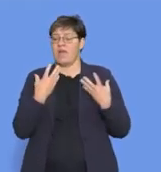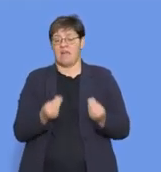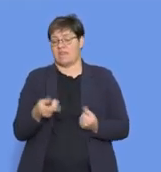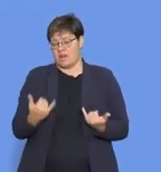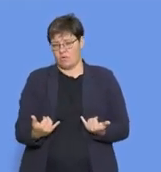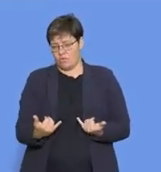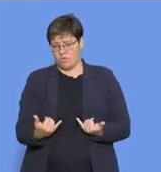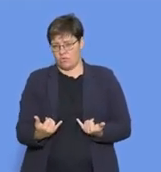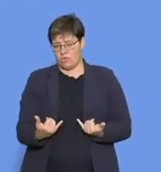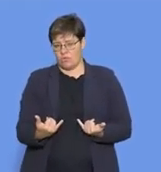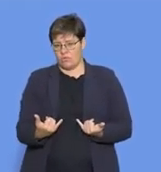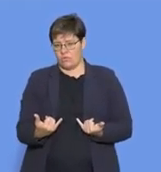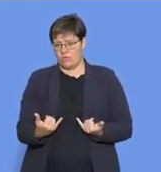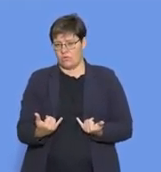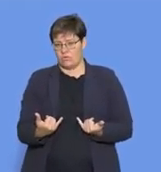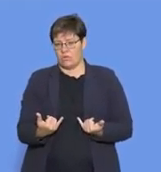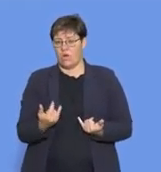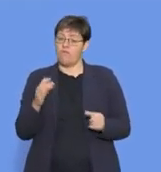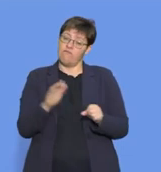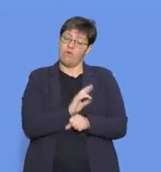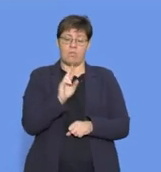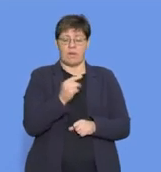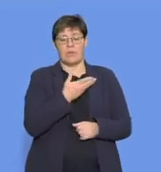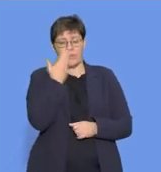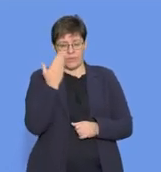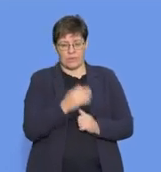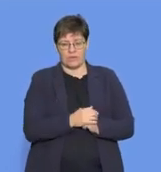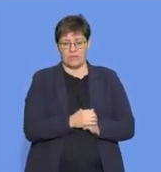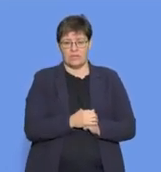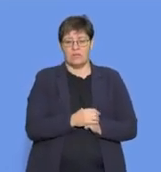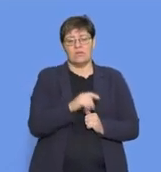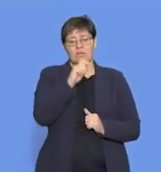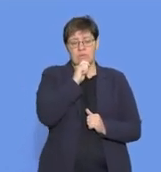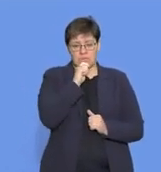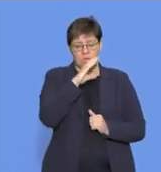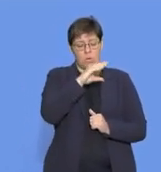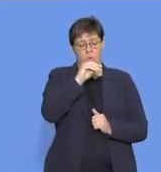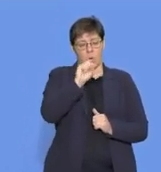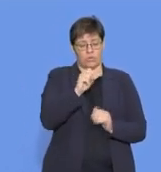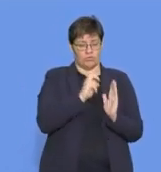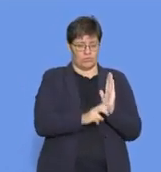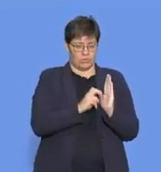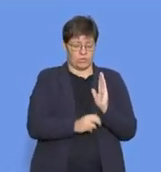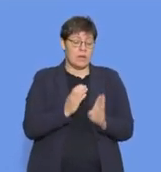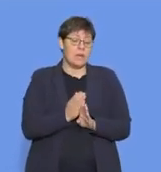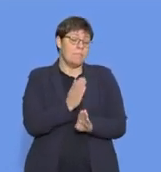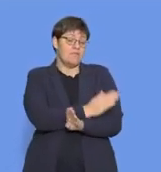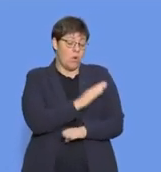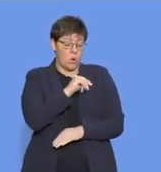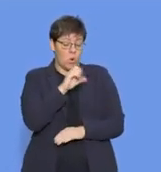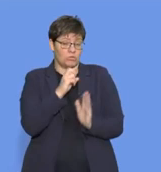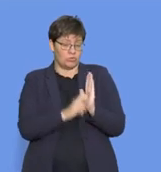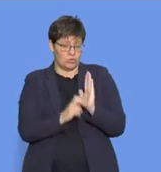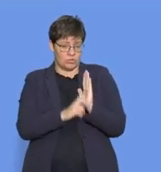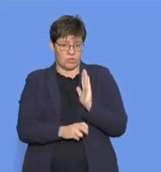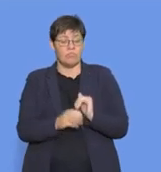but we don't have that information. So we don't have one full pair. So we've got to try and see if we can use the cos rule. But before we